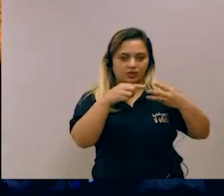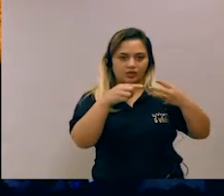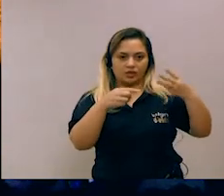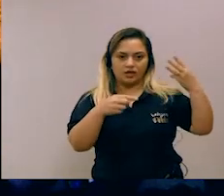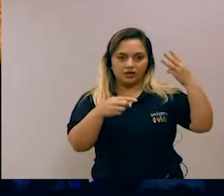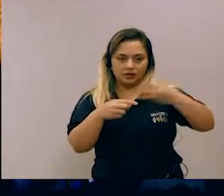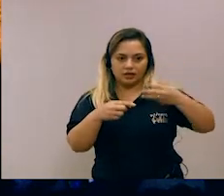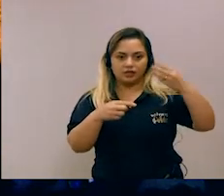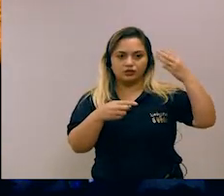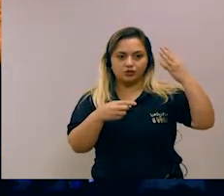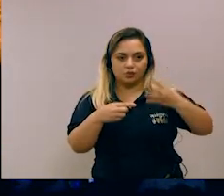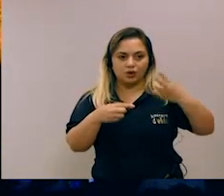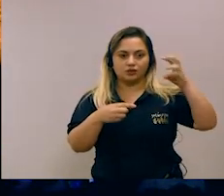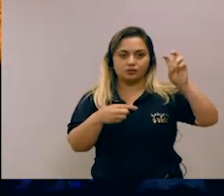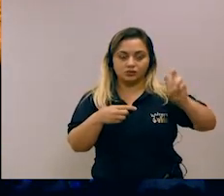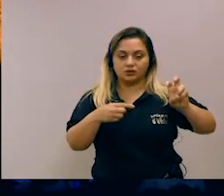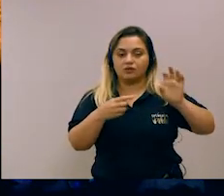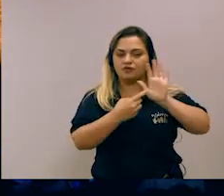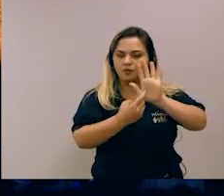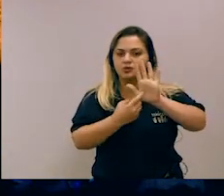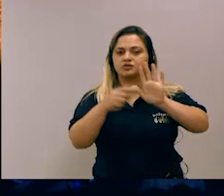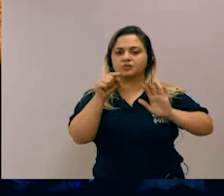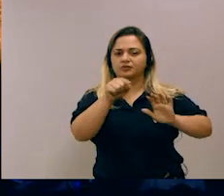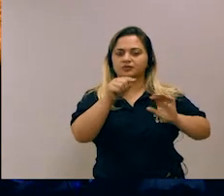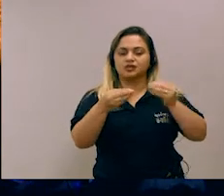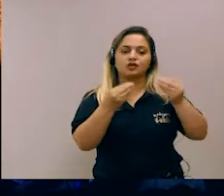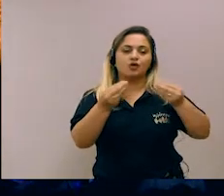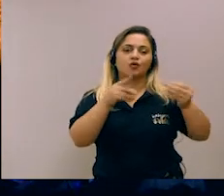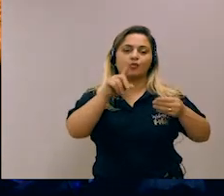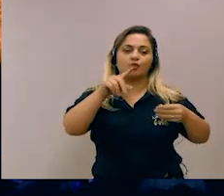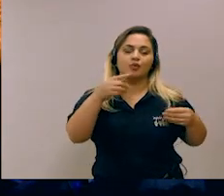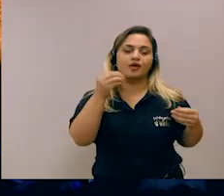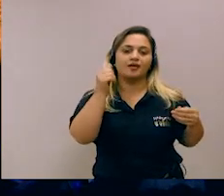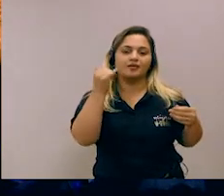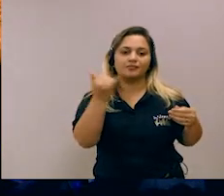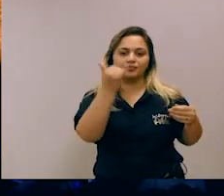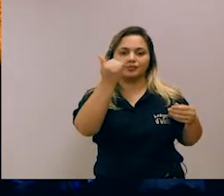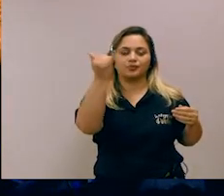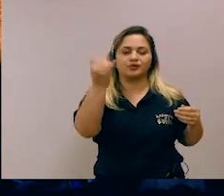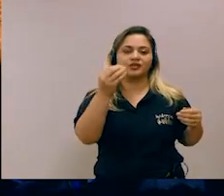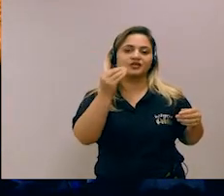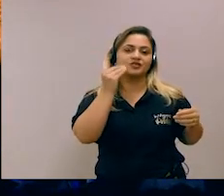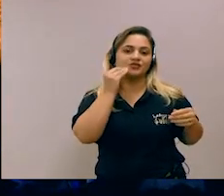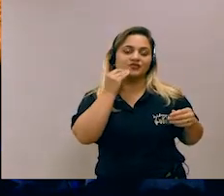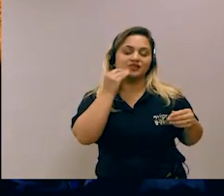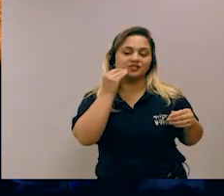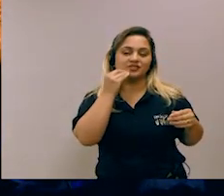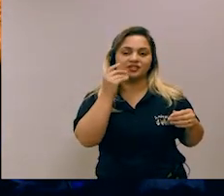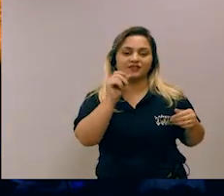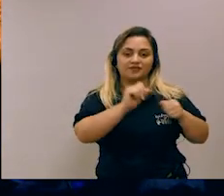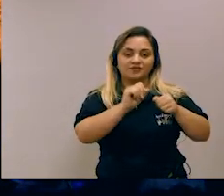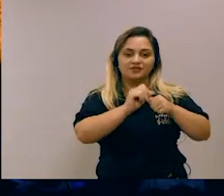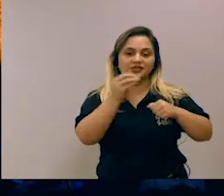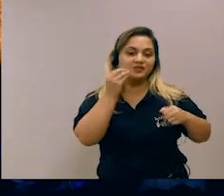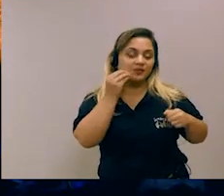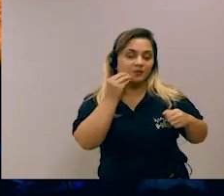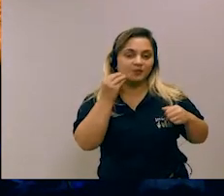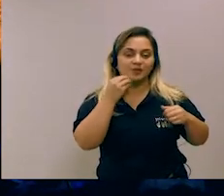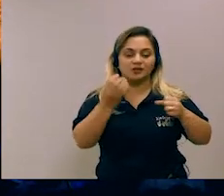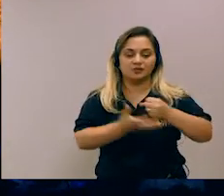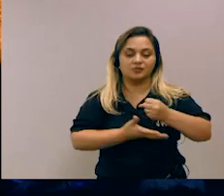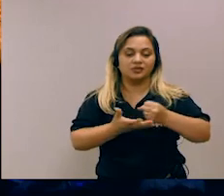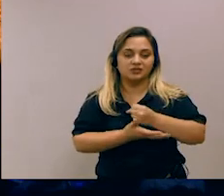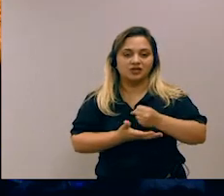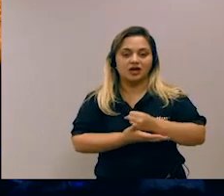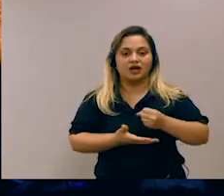in experiments in order to create an evidence-based policy. So in this case, we're trying to get more